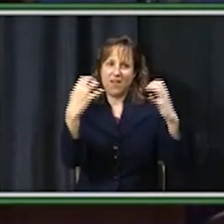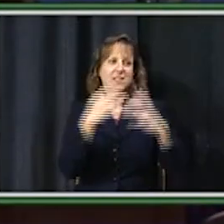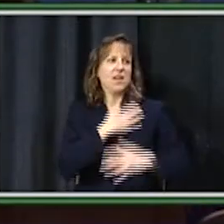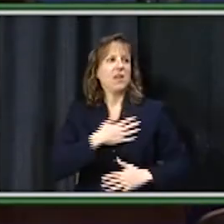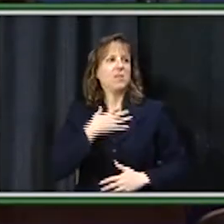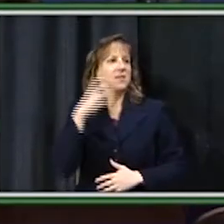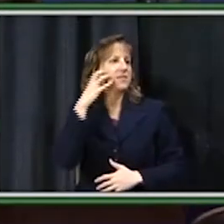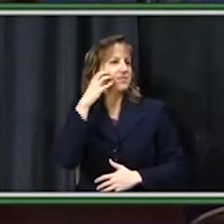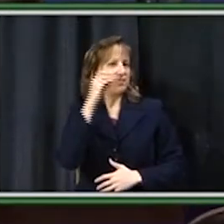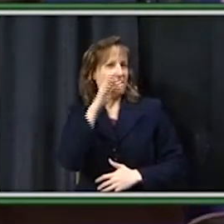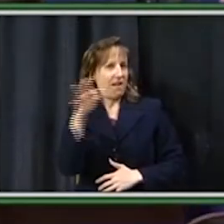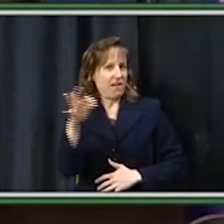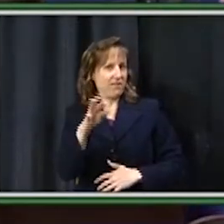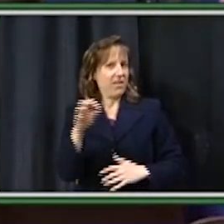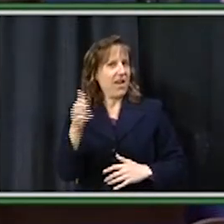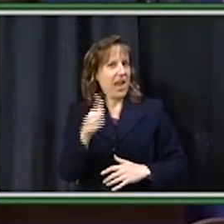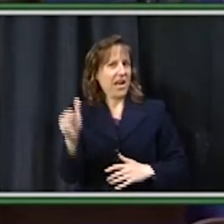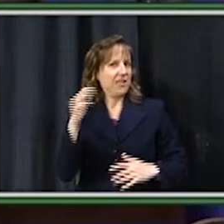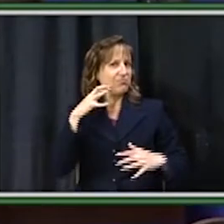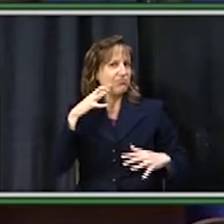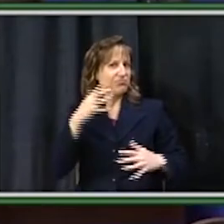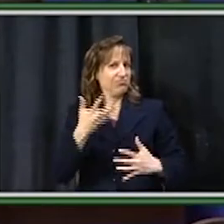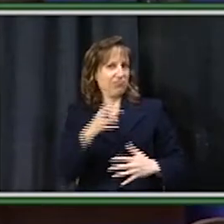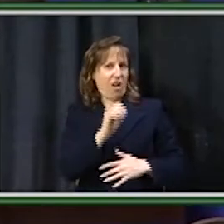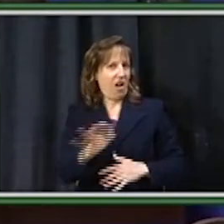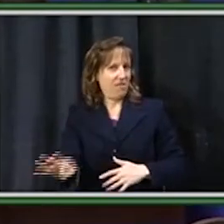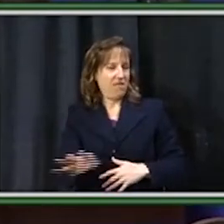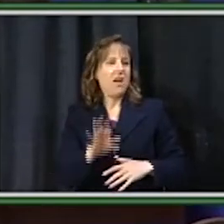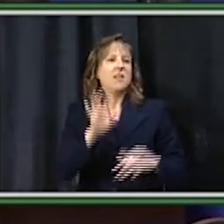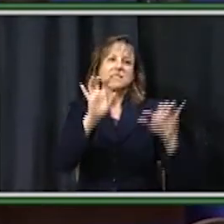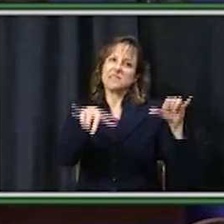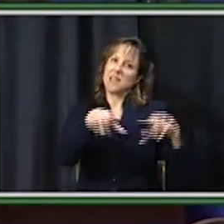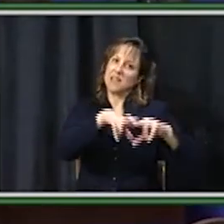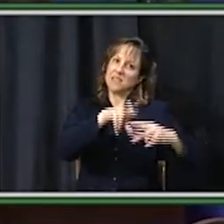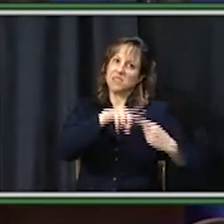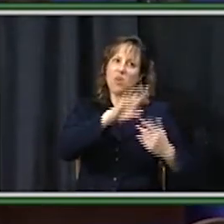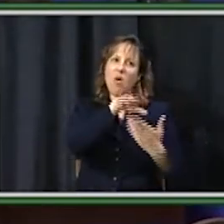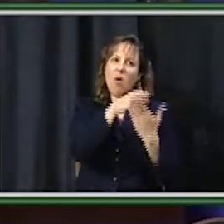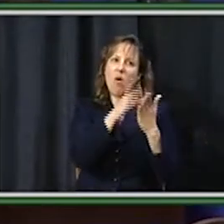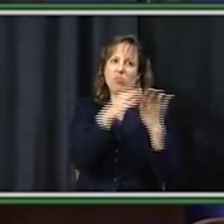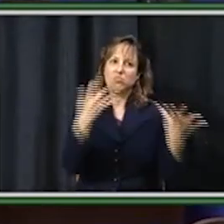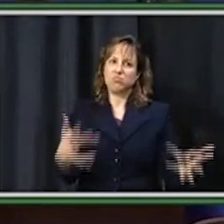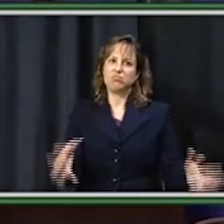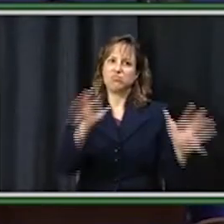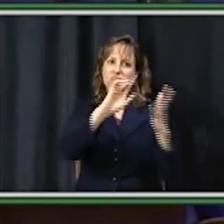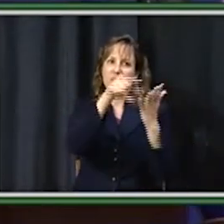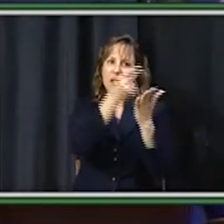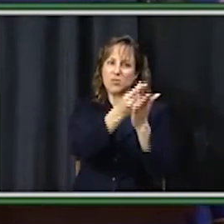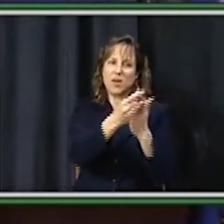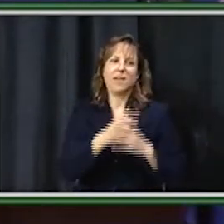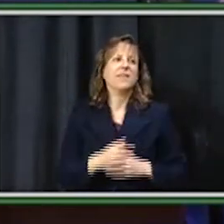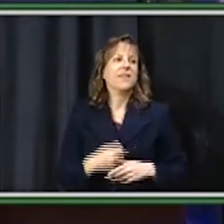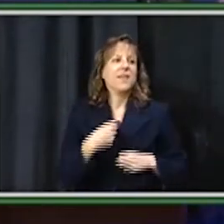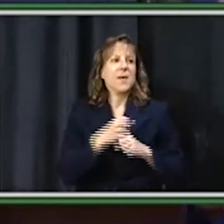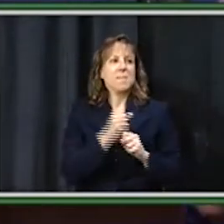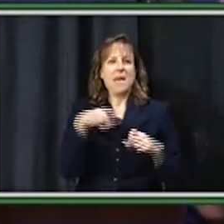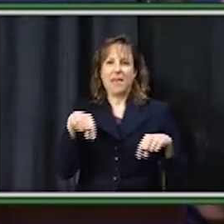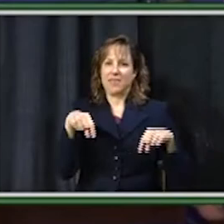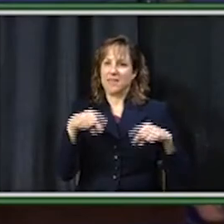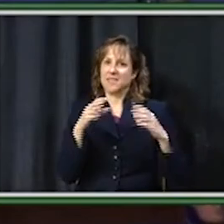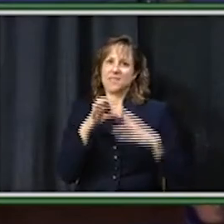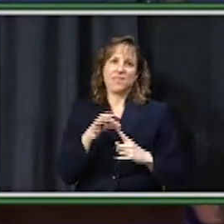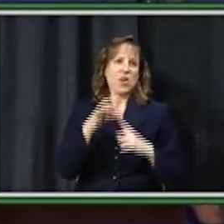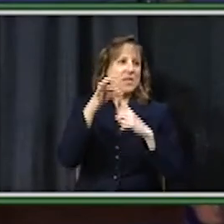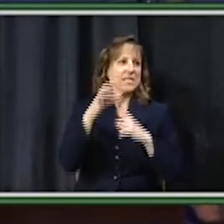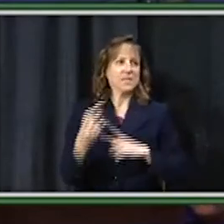your cell phone and anything else that makes noise, and remain in your seats until all students have been recognized. Let us make this a very